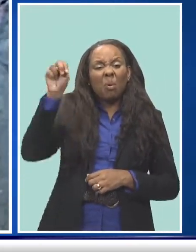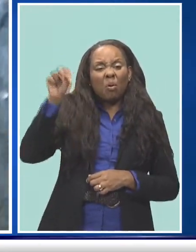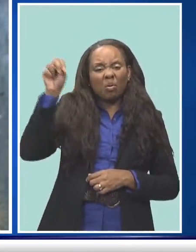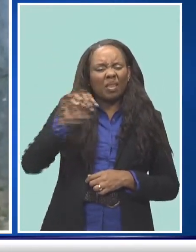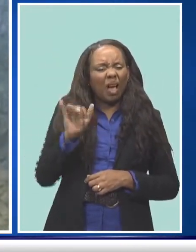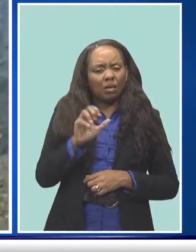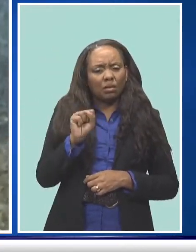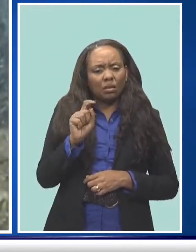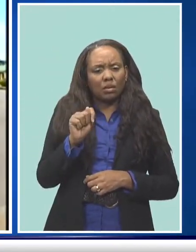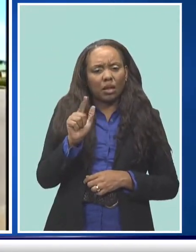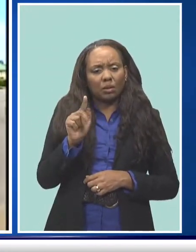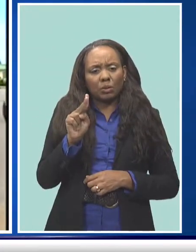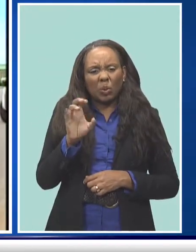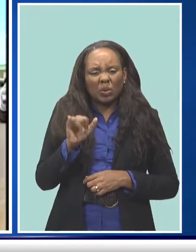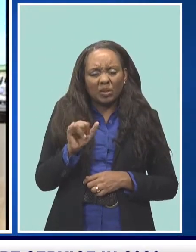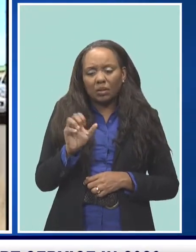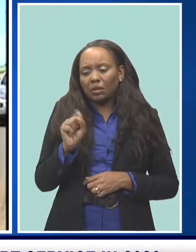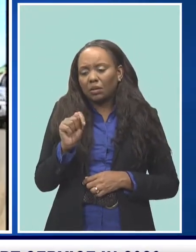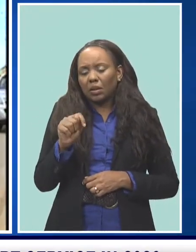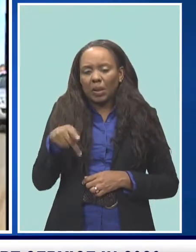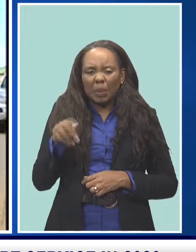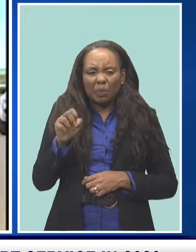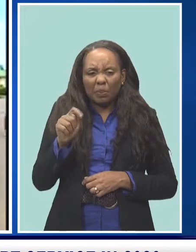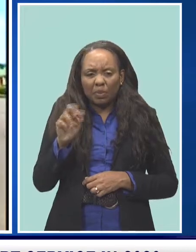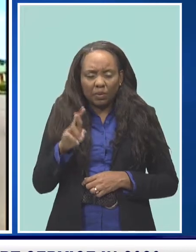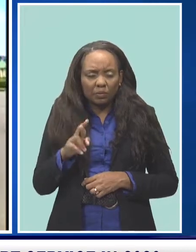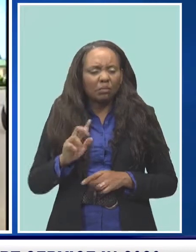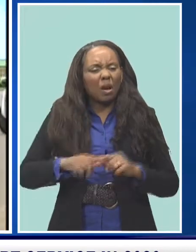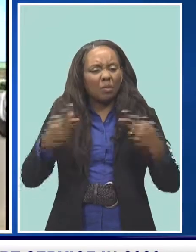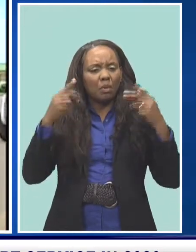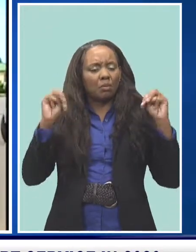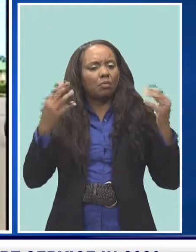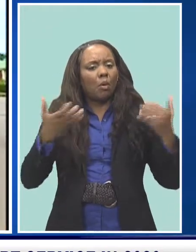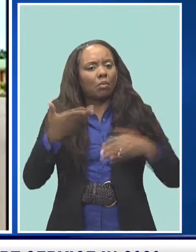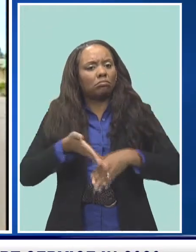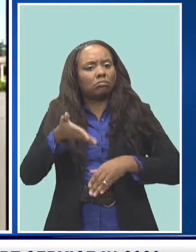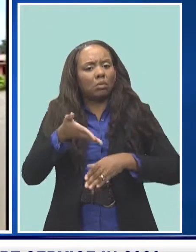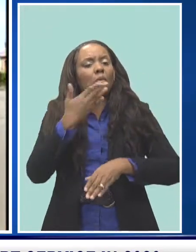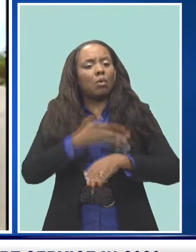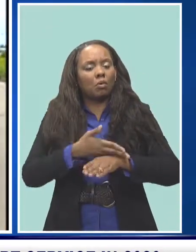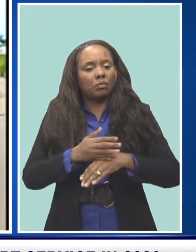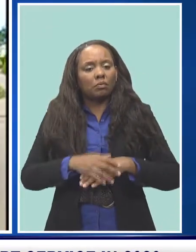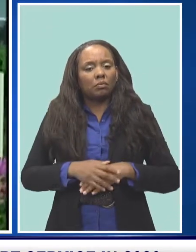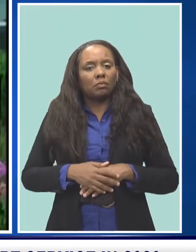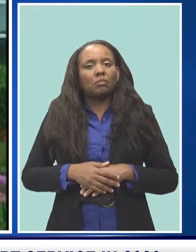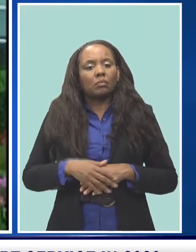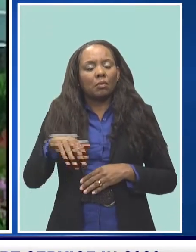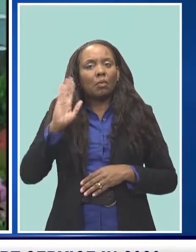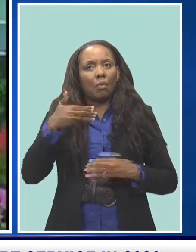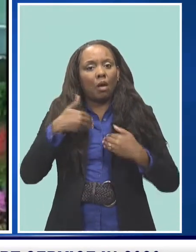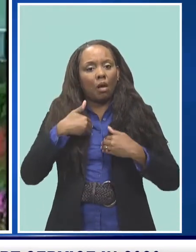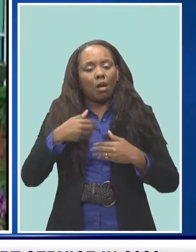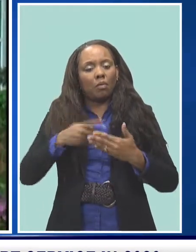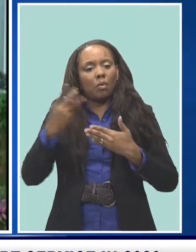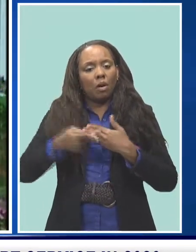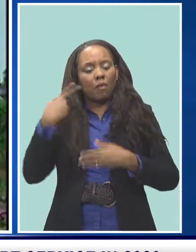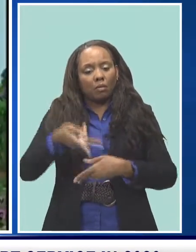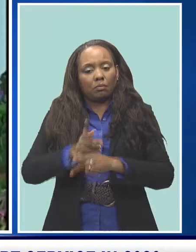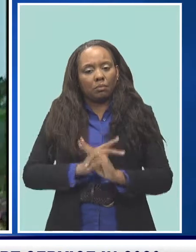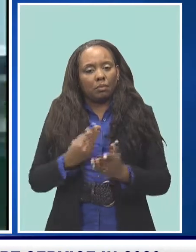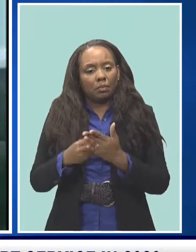Mia Motley has announced a number of measures to improve the situation. In addition to a loan-funded mains repair program, government